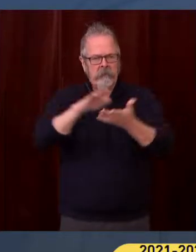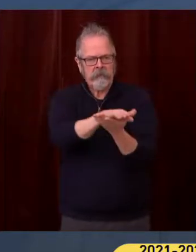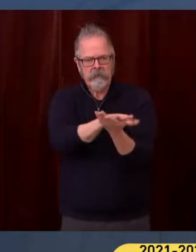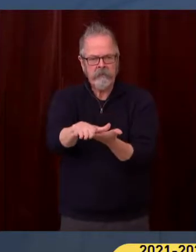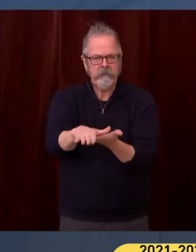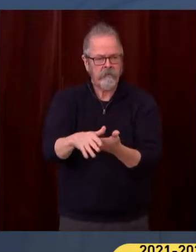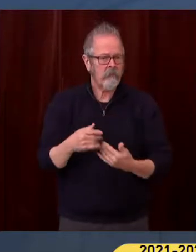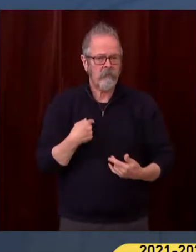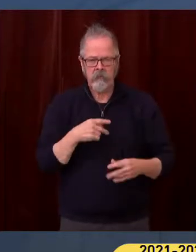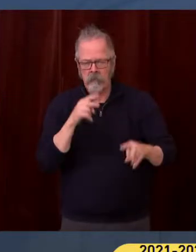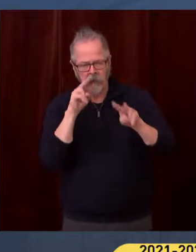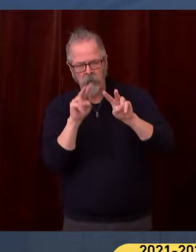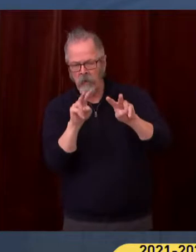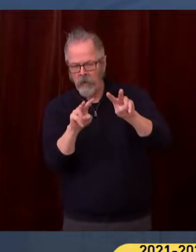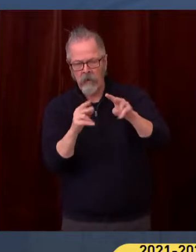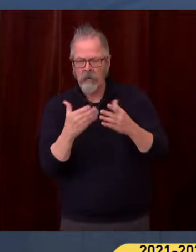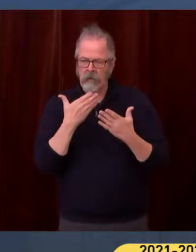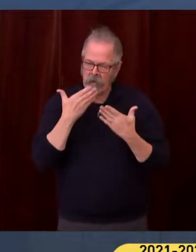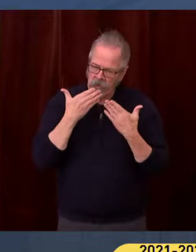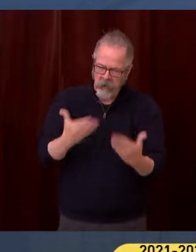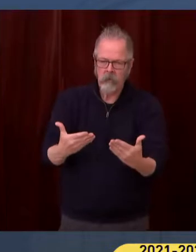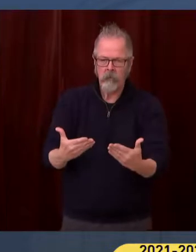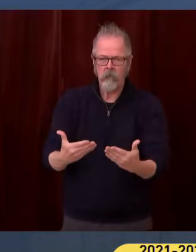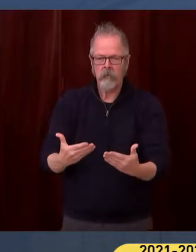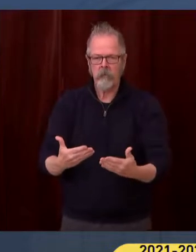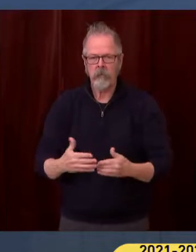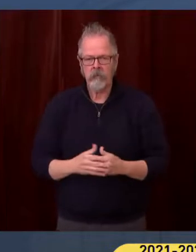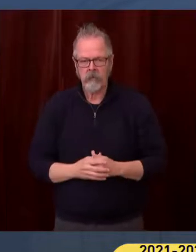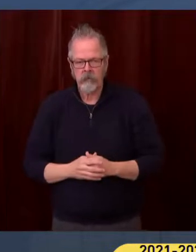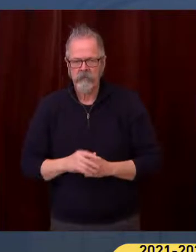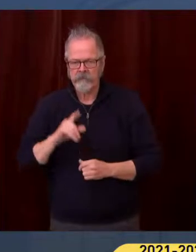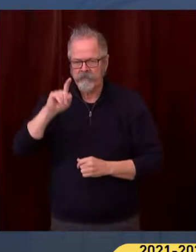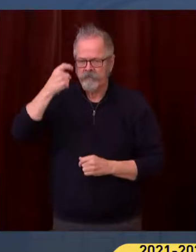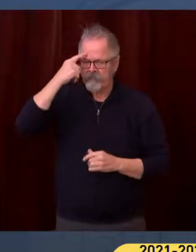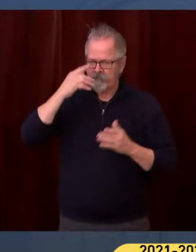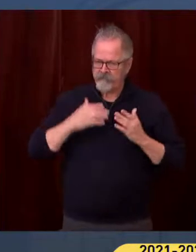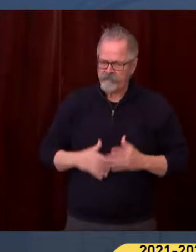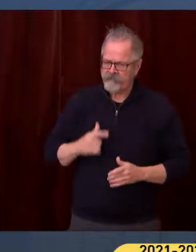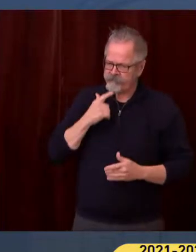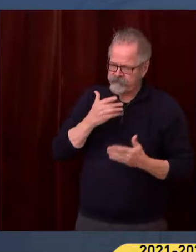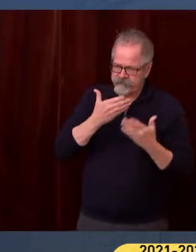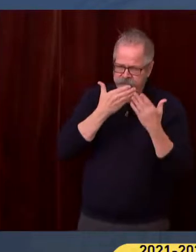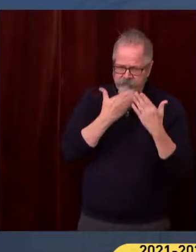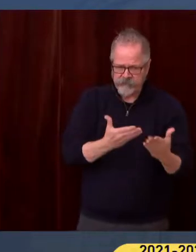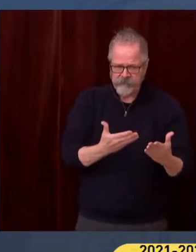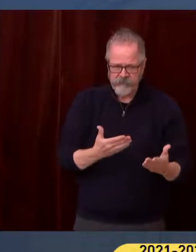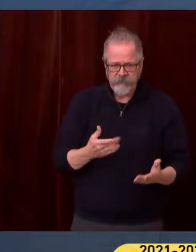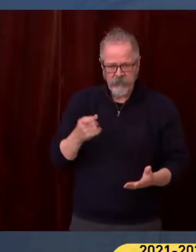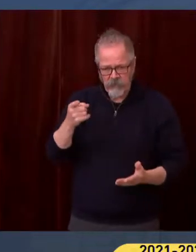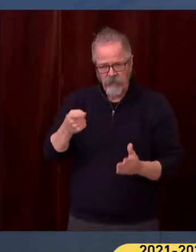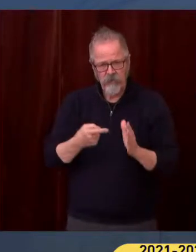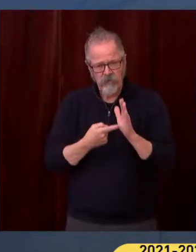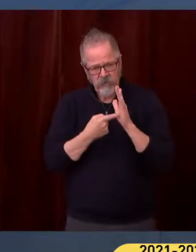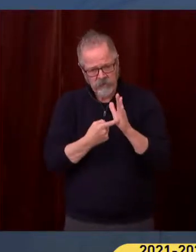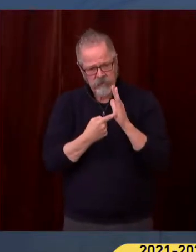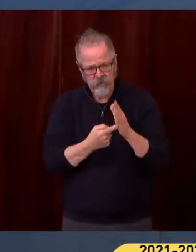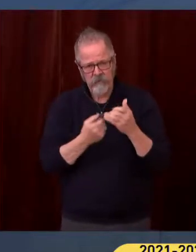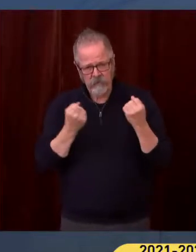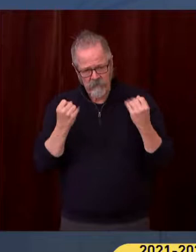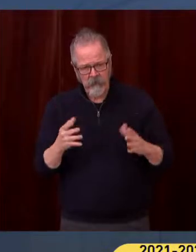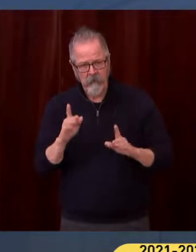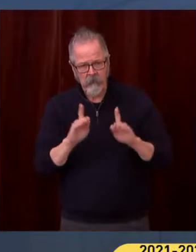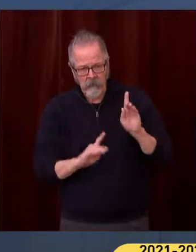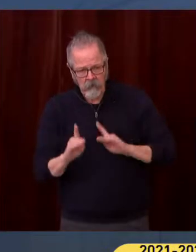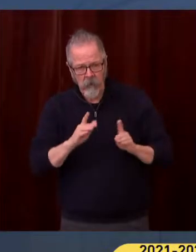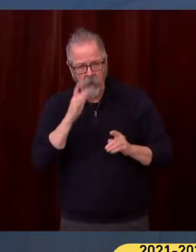Thanks for your leadership on this. We know that you represent a lot of people who are going to have great jobs because of this, and I hope they'll give you that credit when